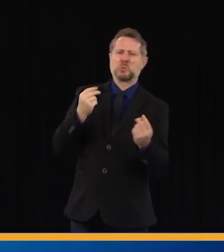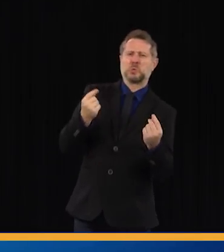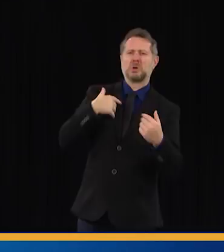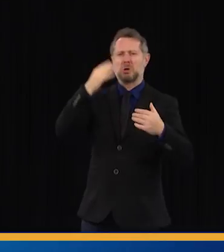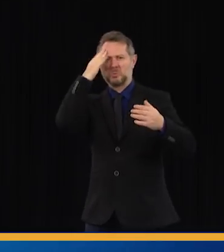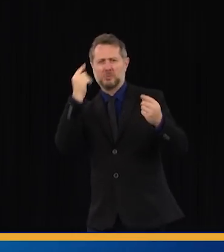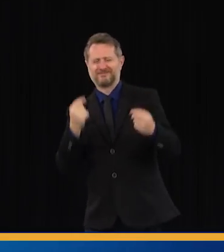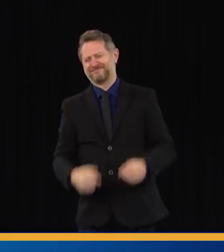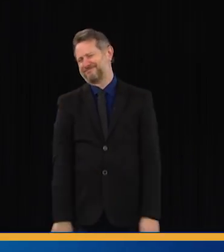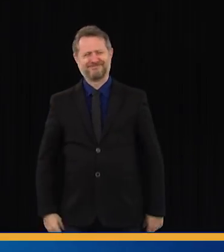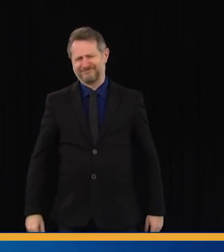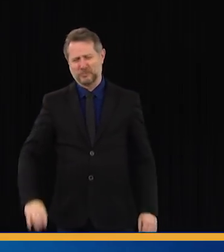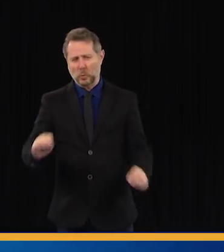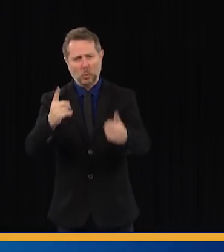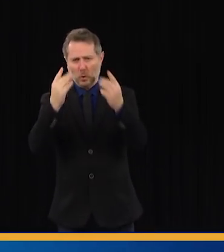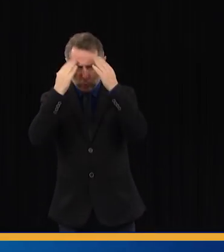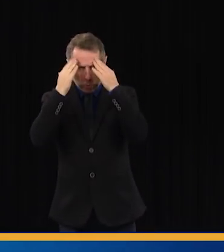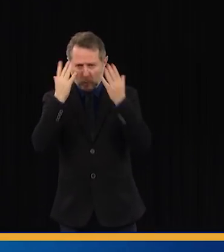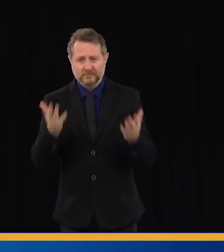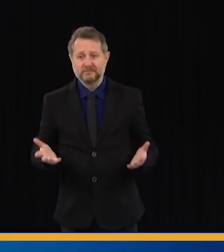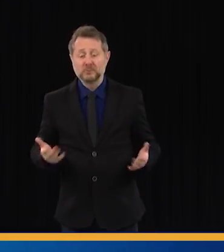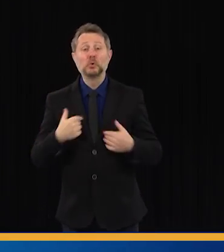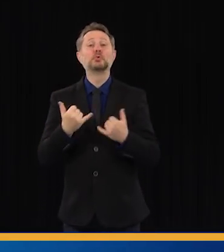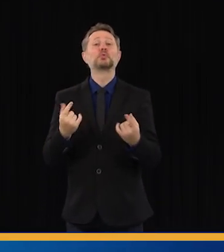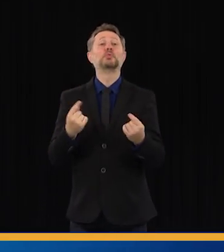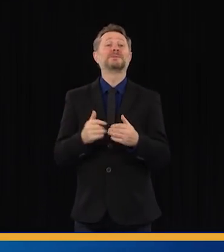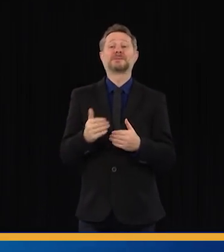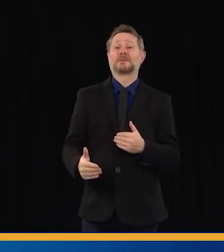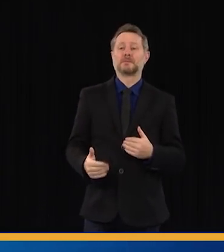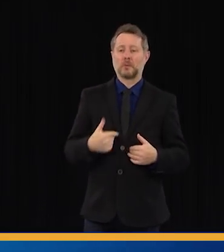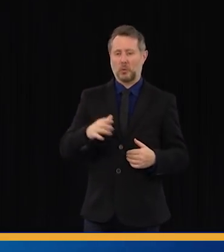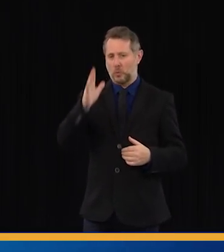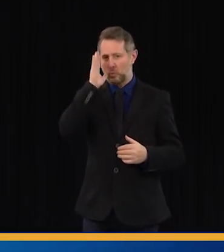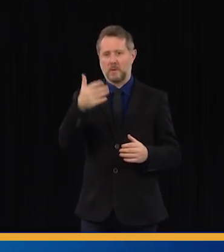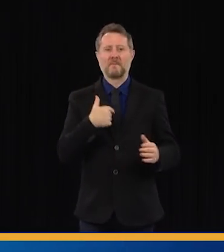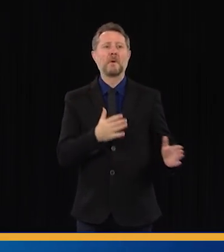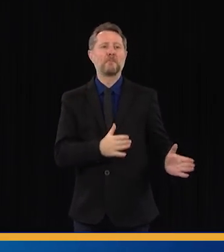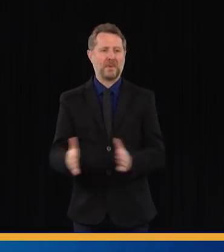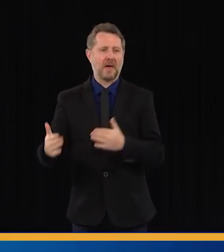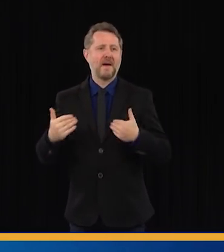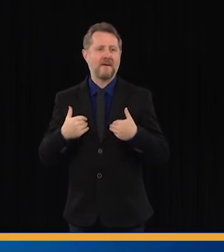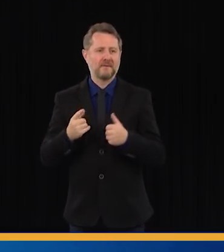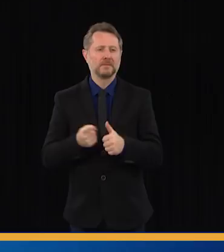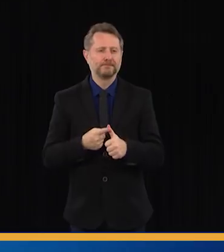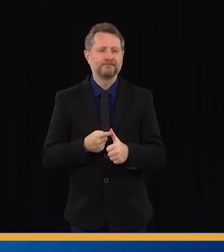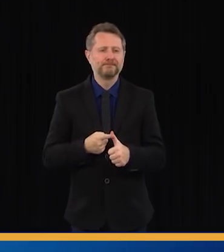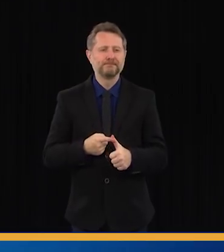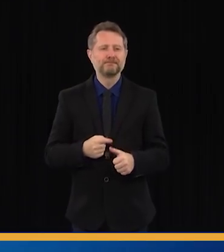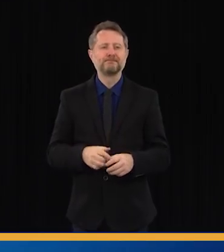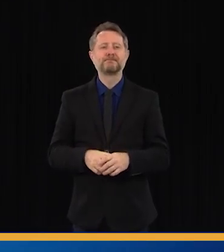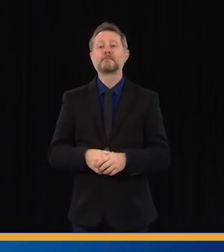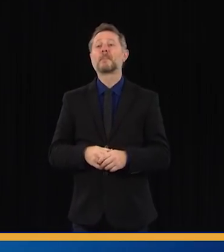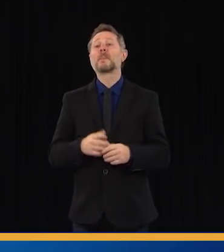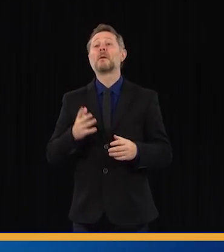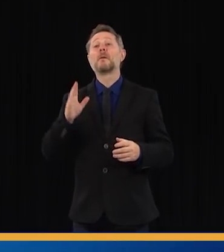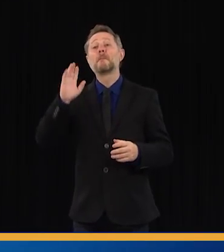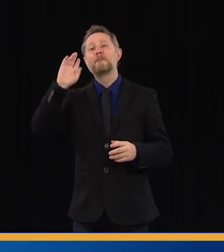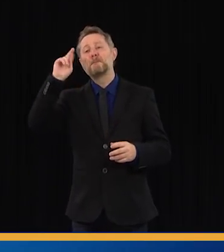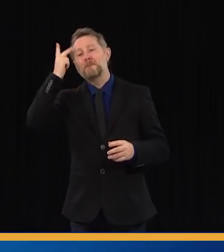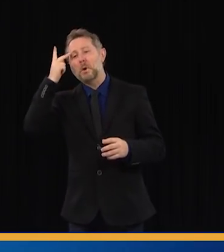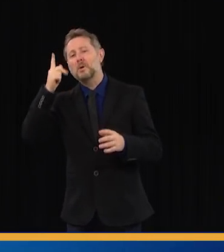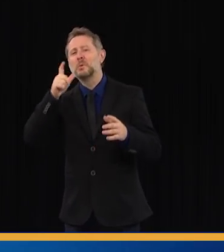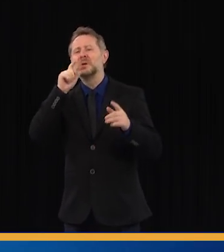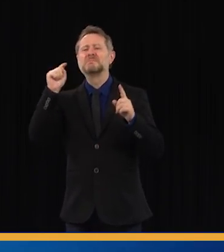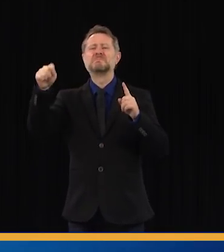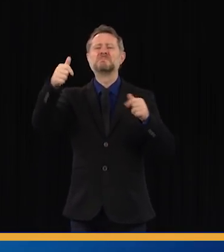happened. So what do? First, we come up with a reopening plan. I'm not interested in political opinions. I'm